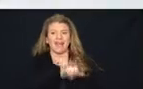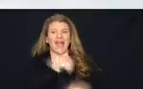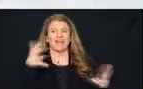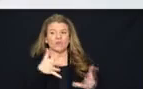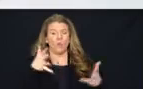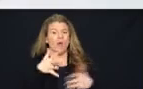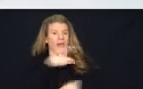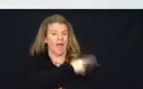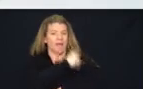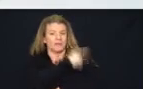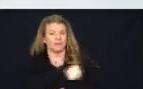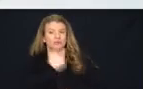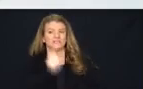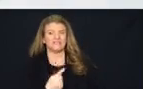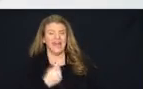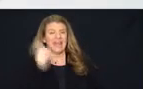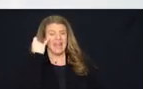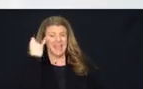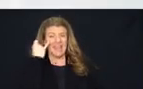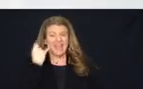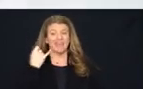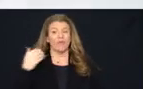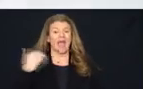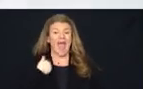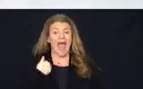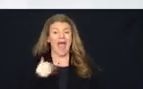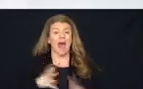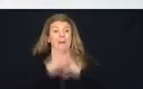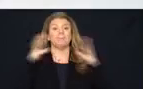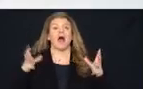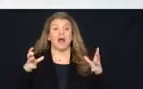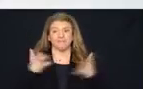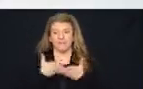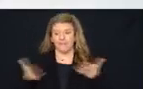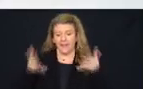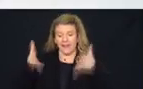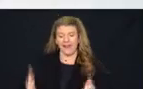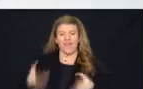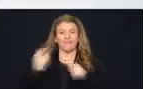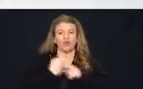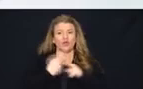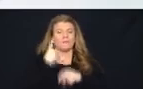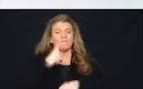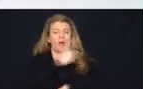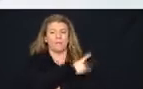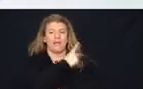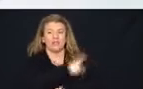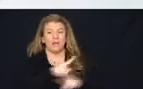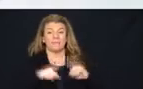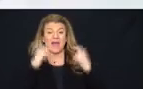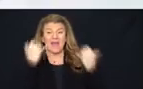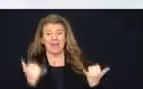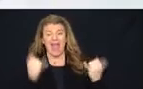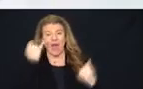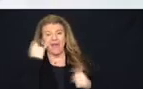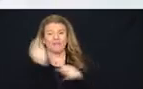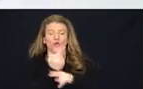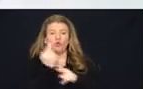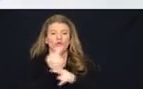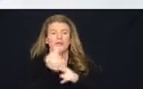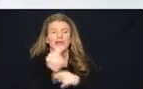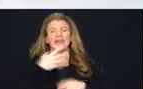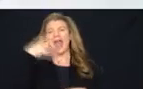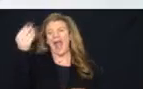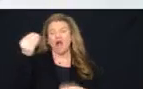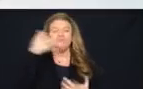would say. If we had an abundant supply, we use them per patient. But now if you're just using it in the public